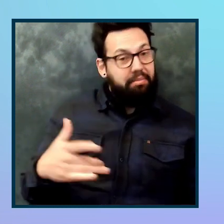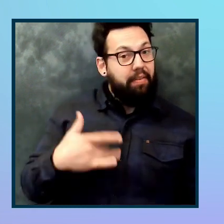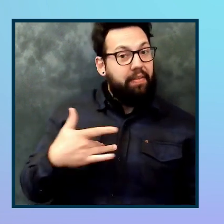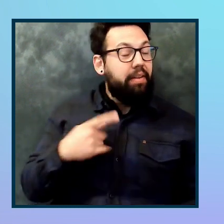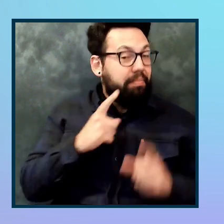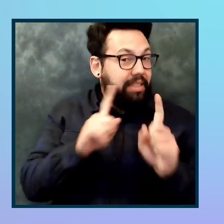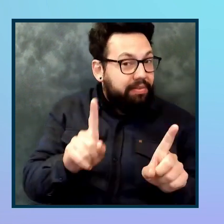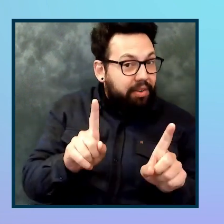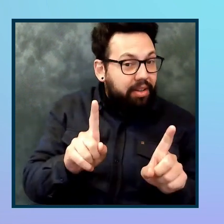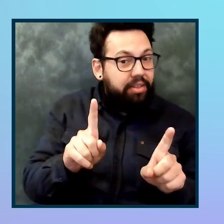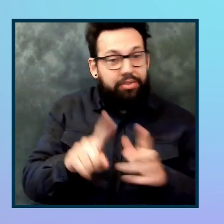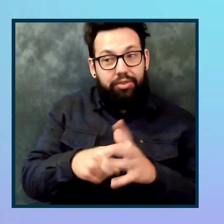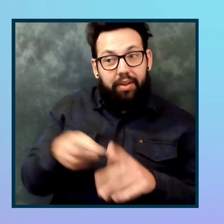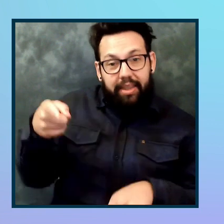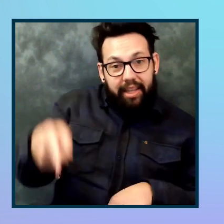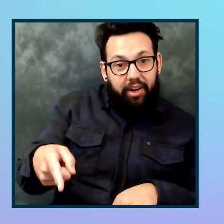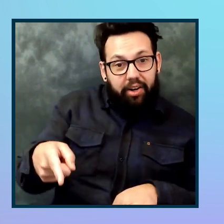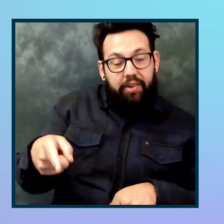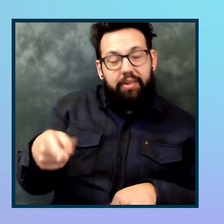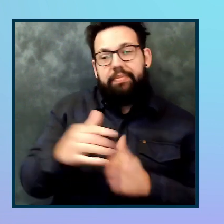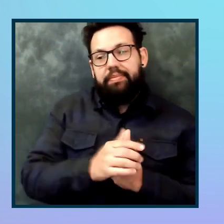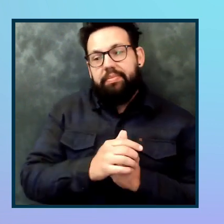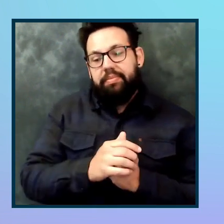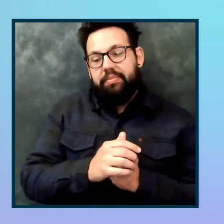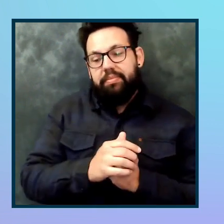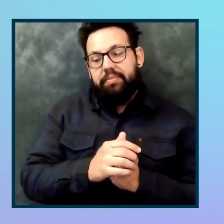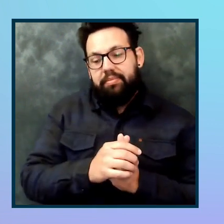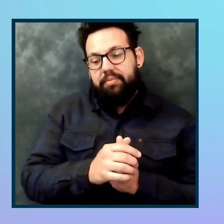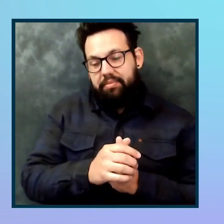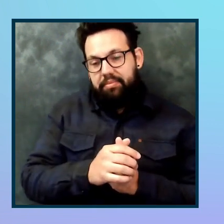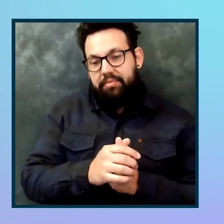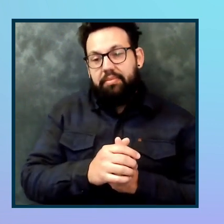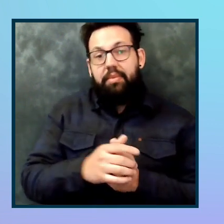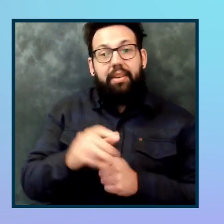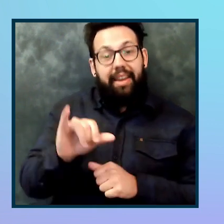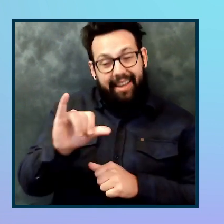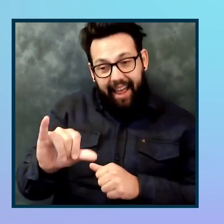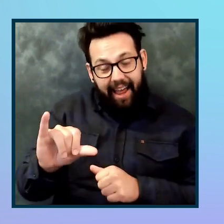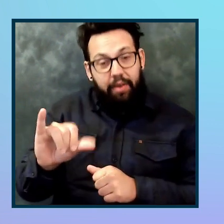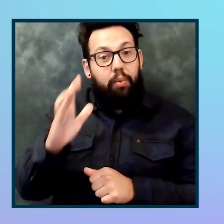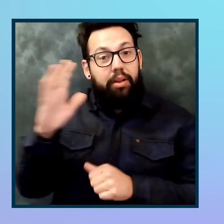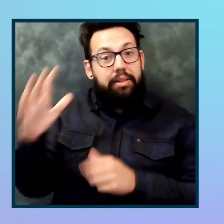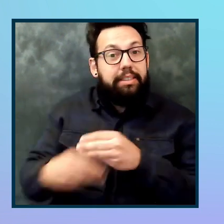with, and it seems like you maybe supplement with other UI testing on top of